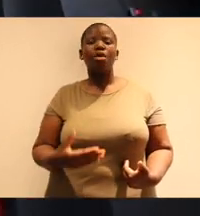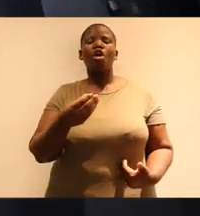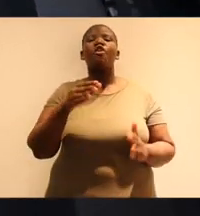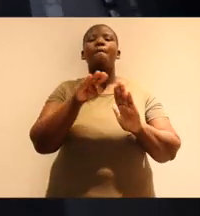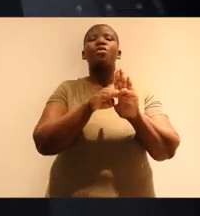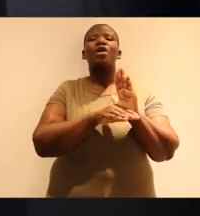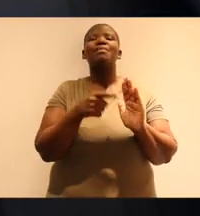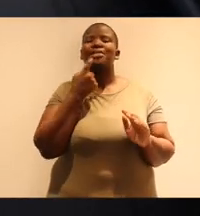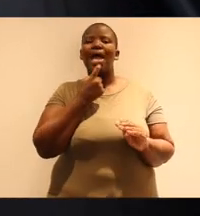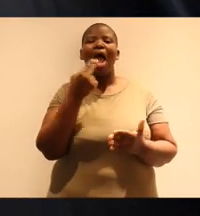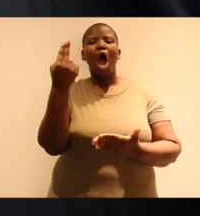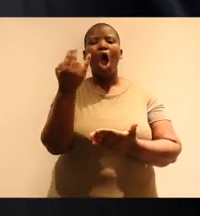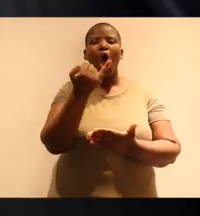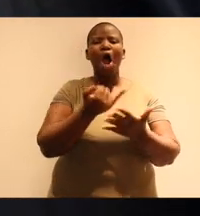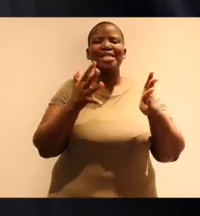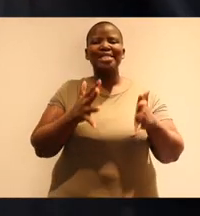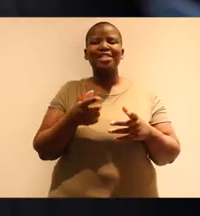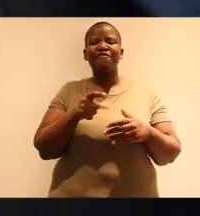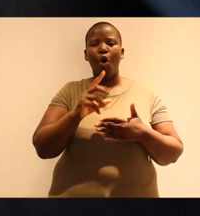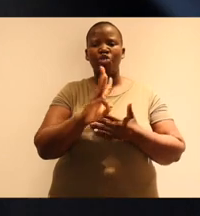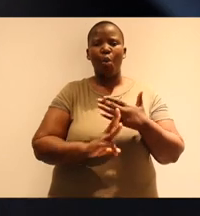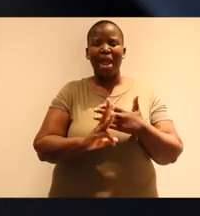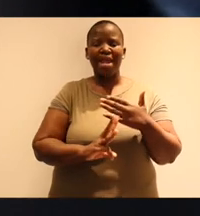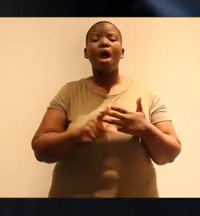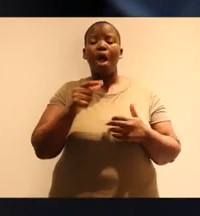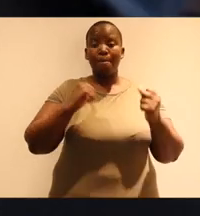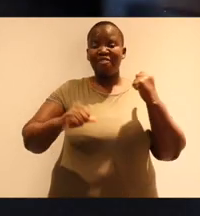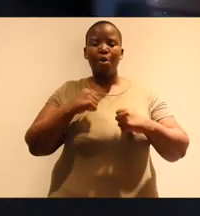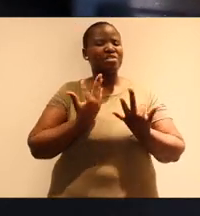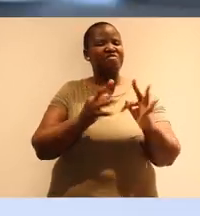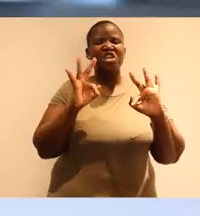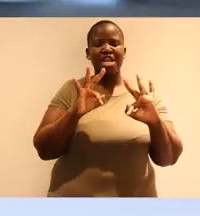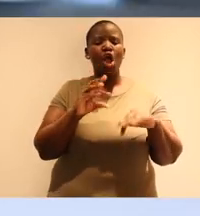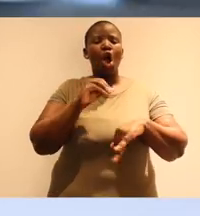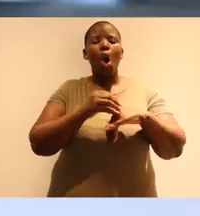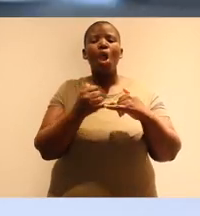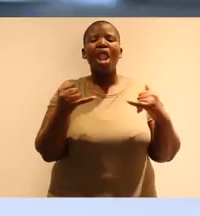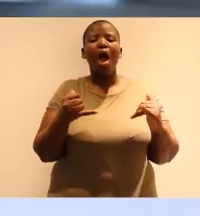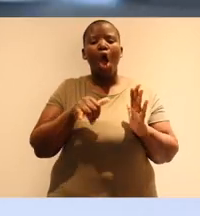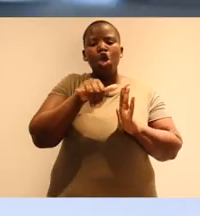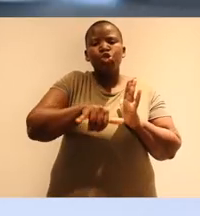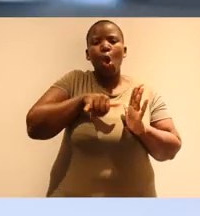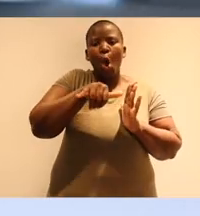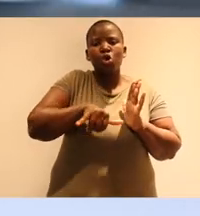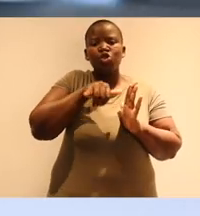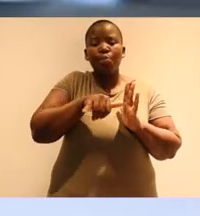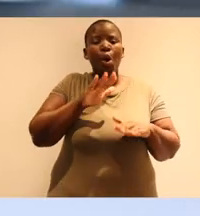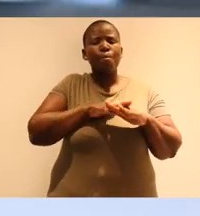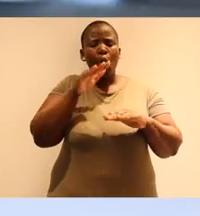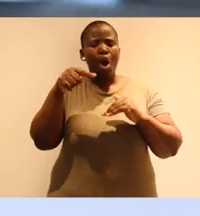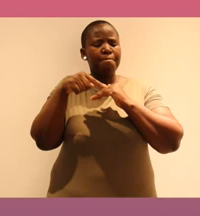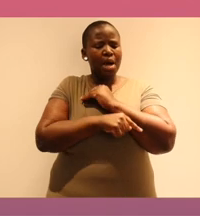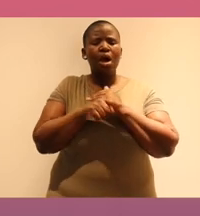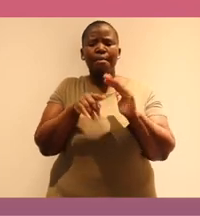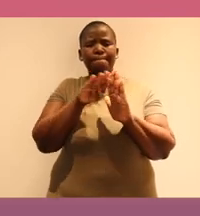The performances will be free and they will be streamed online on our YouTube channel. For a more detailed program of the festival,